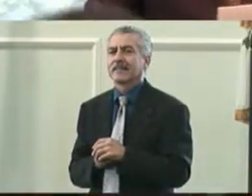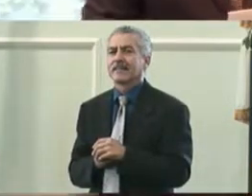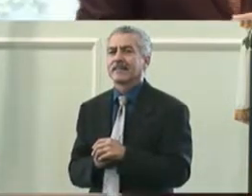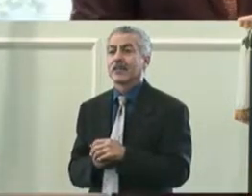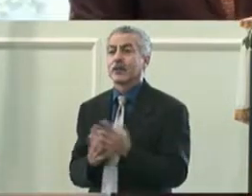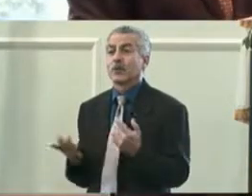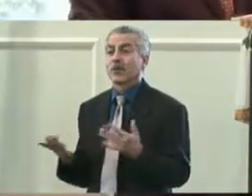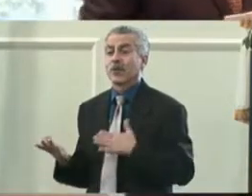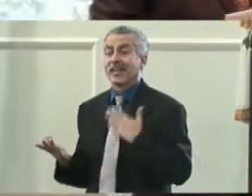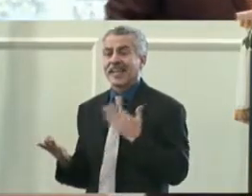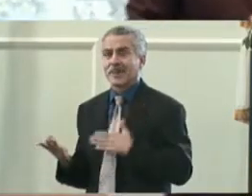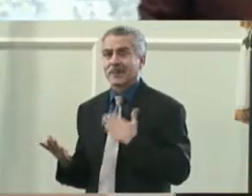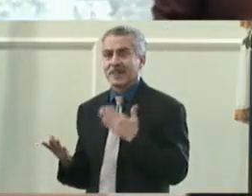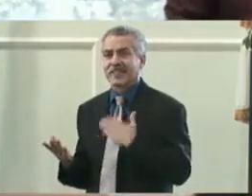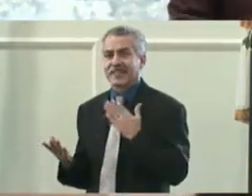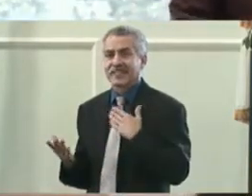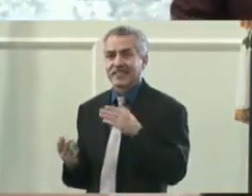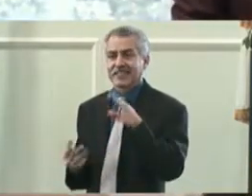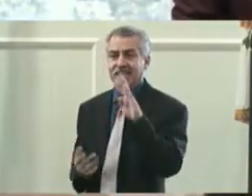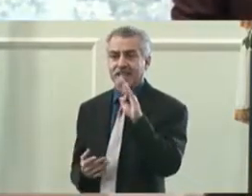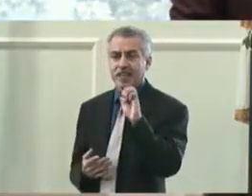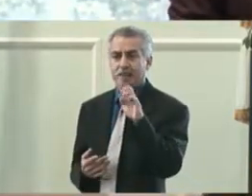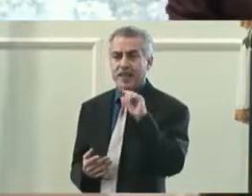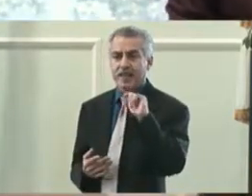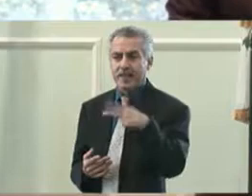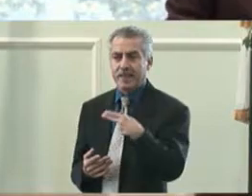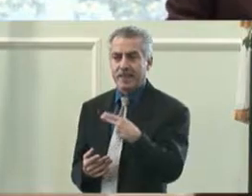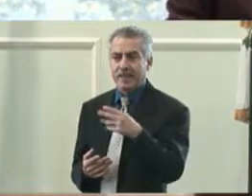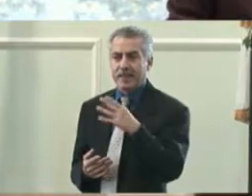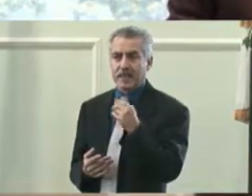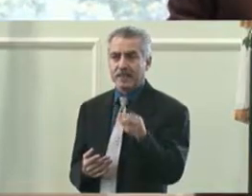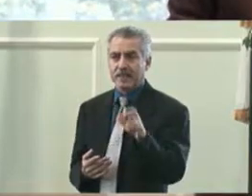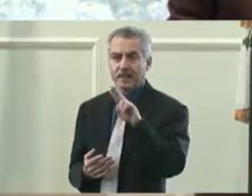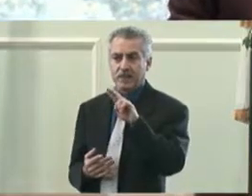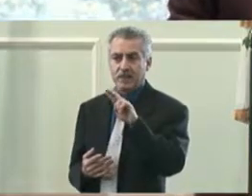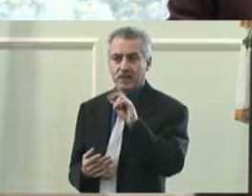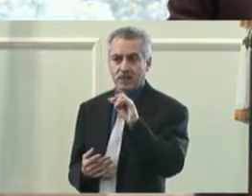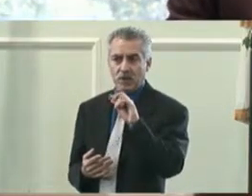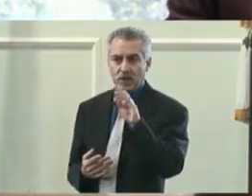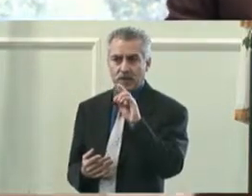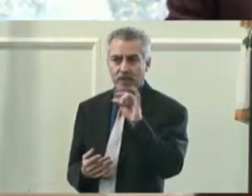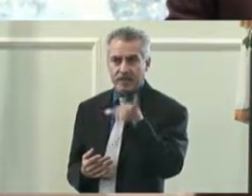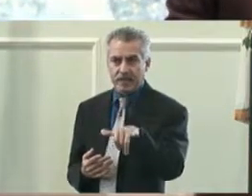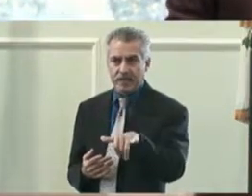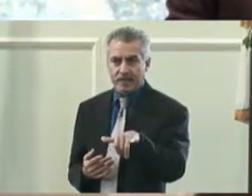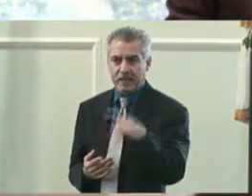We're so happy that Beth and Rodney have decided to follow Jesus Christ. Amen.